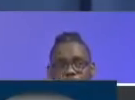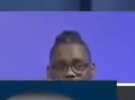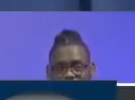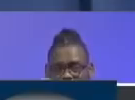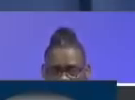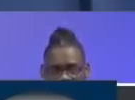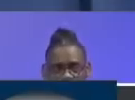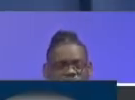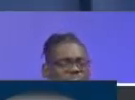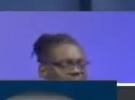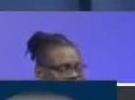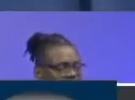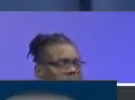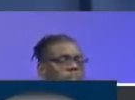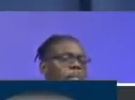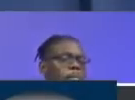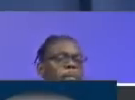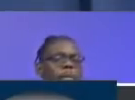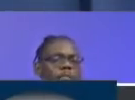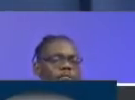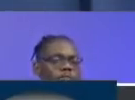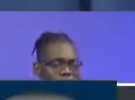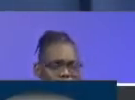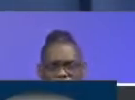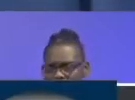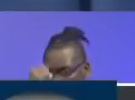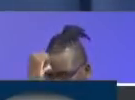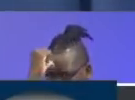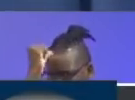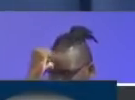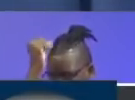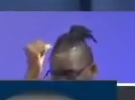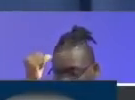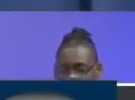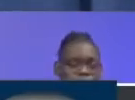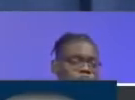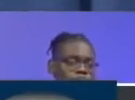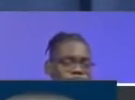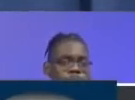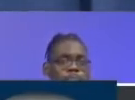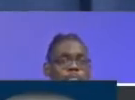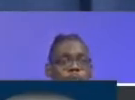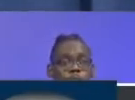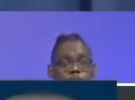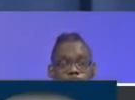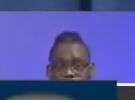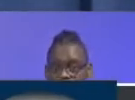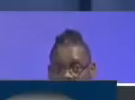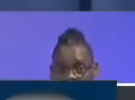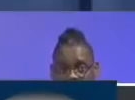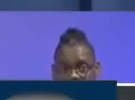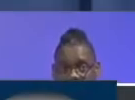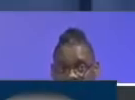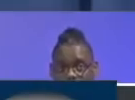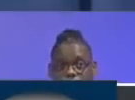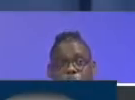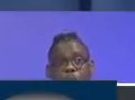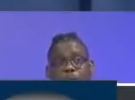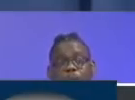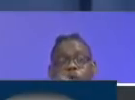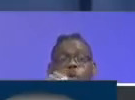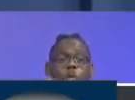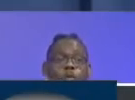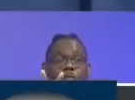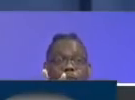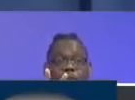India under license from the company Novavax. It has been before WHO for some time, so it